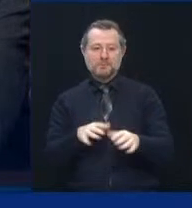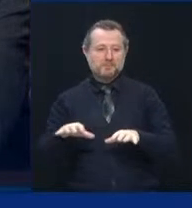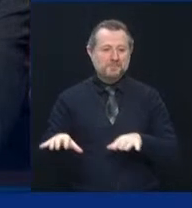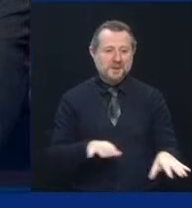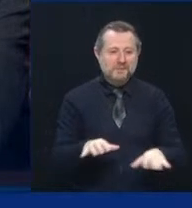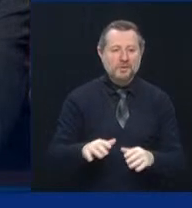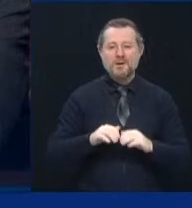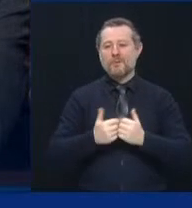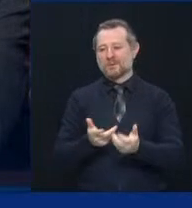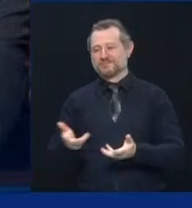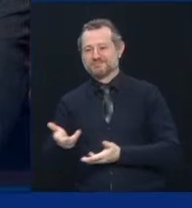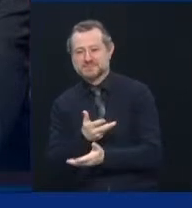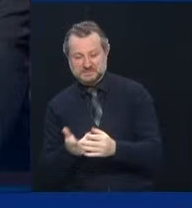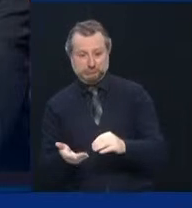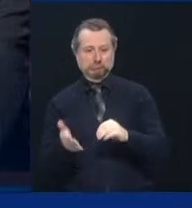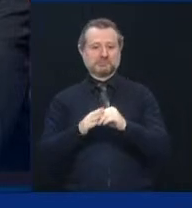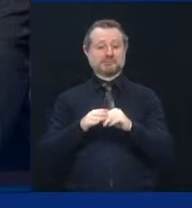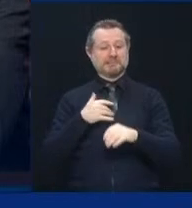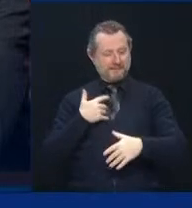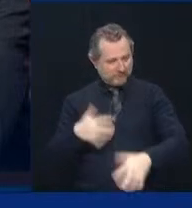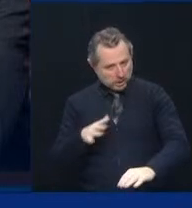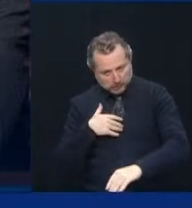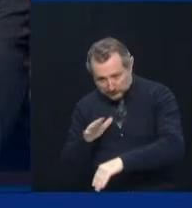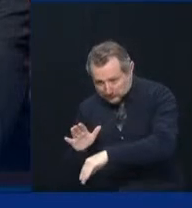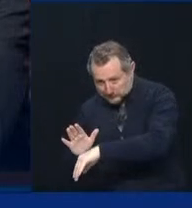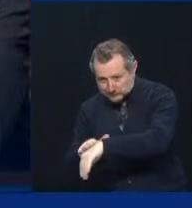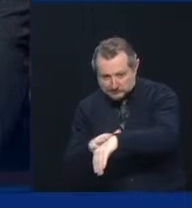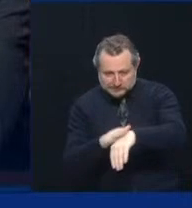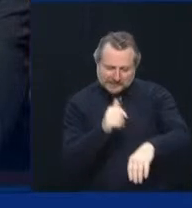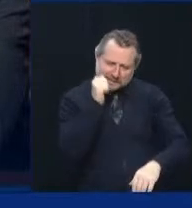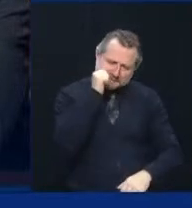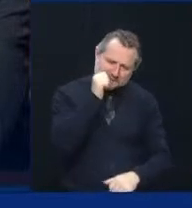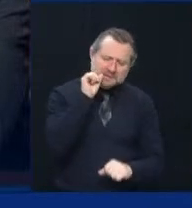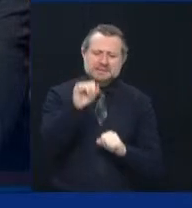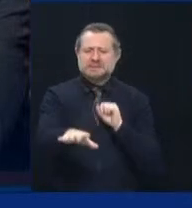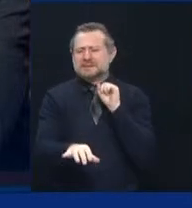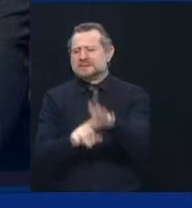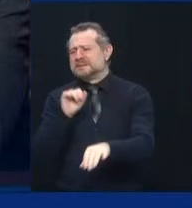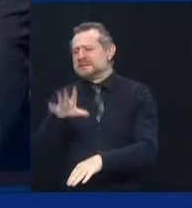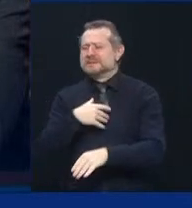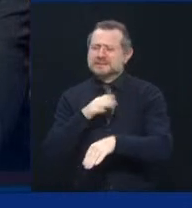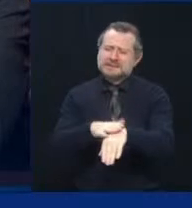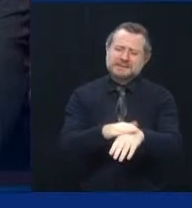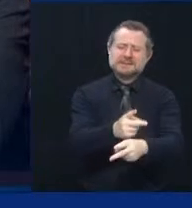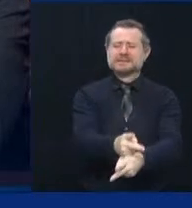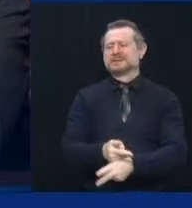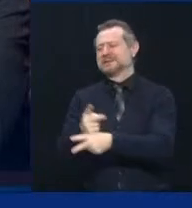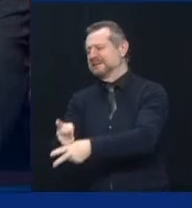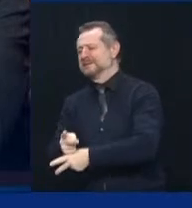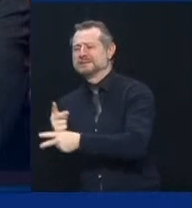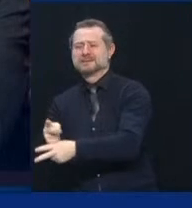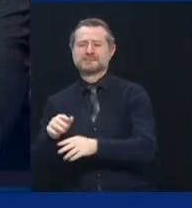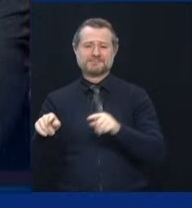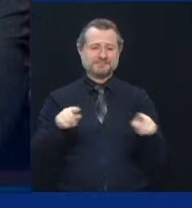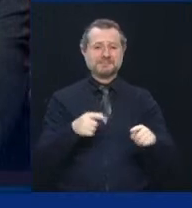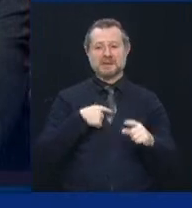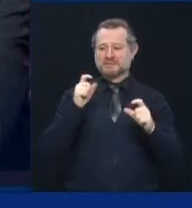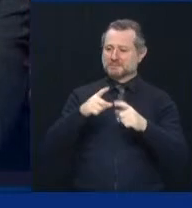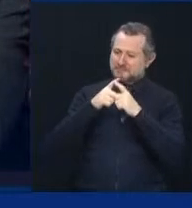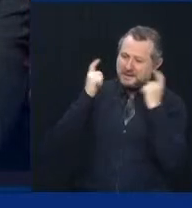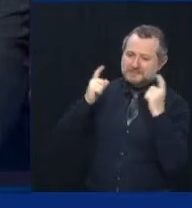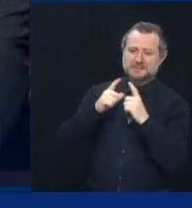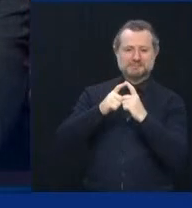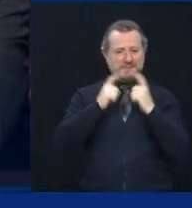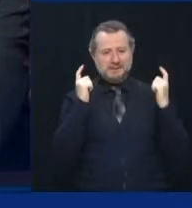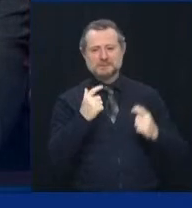we cautioned every day, be careful, masks, celebrate